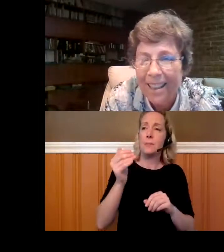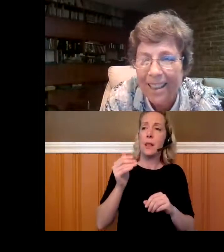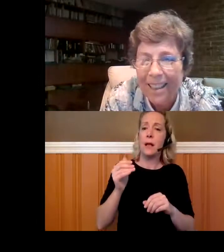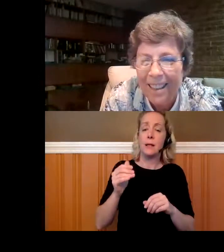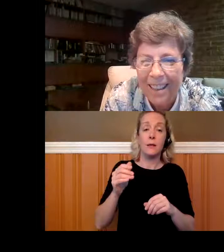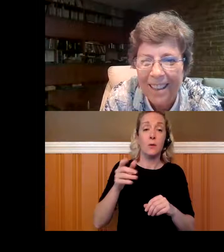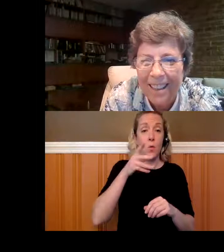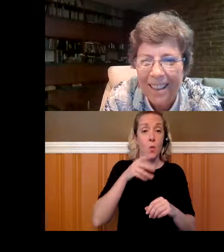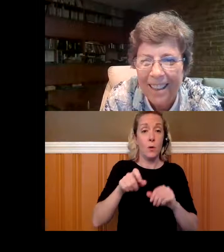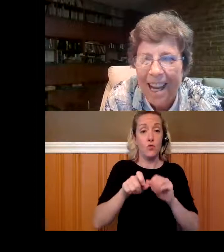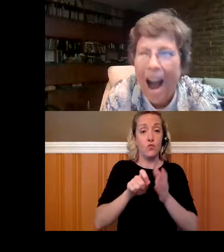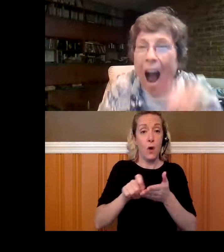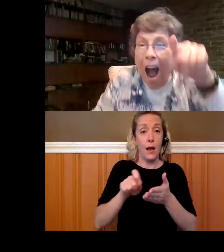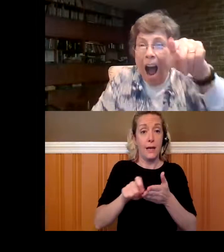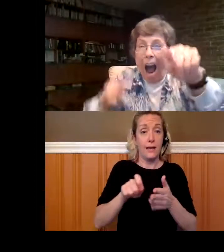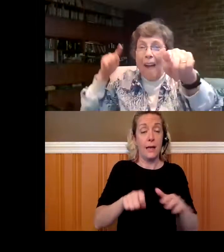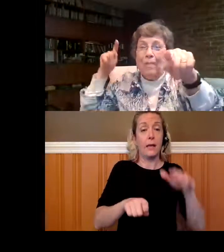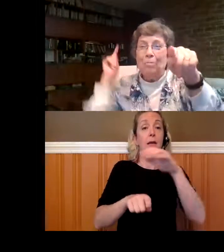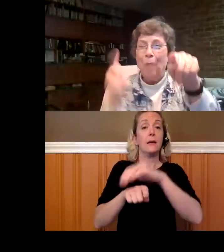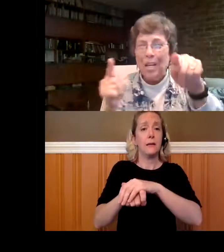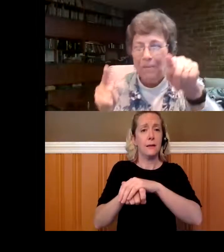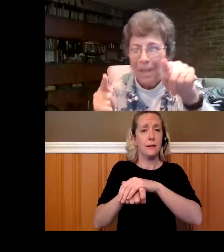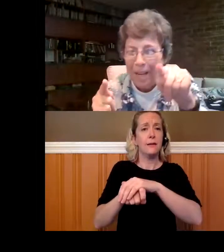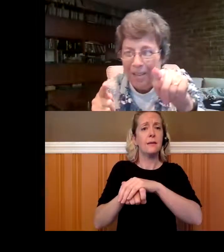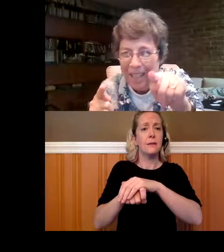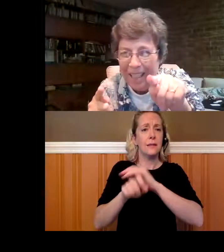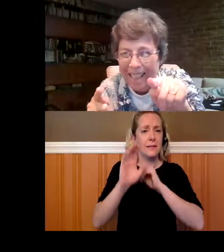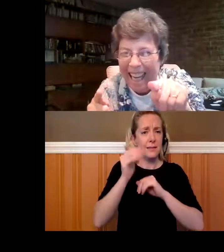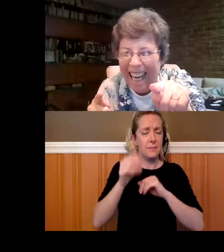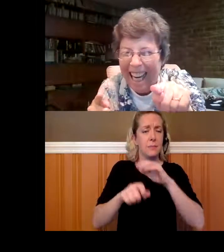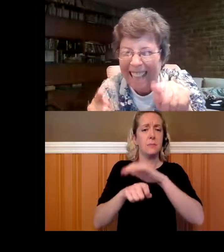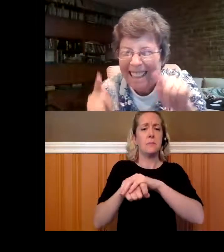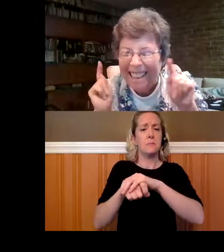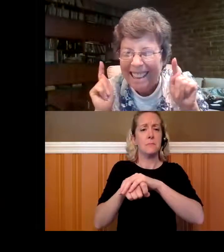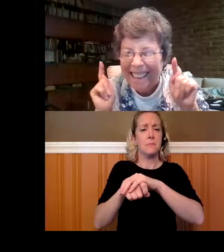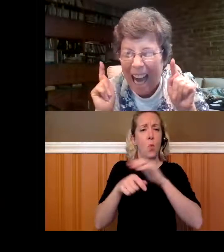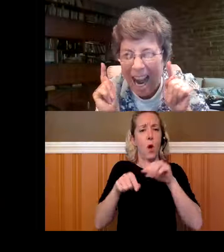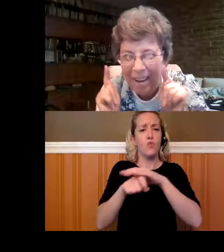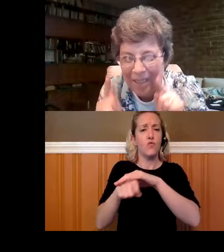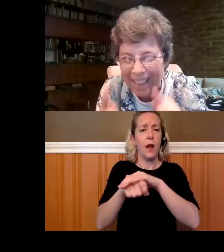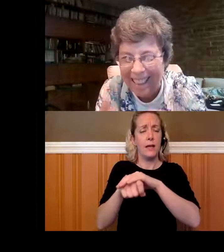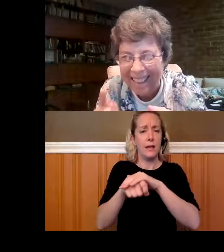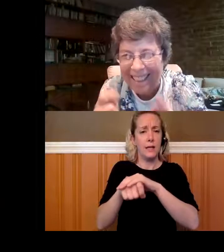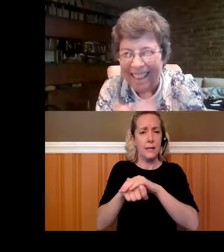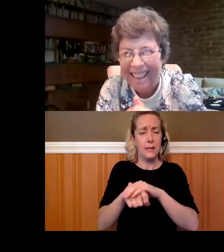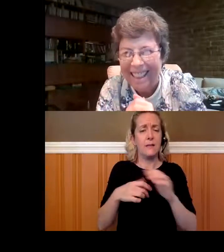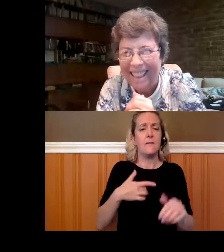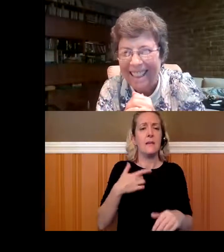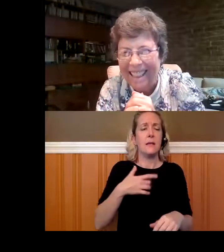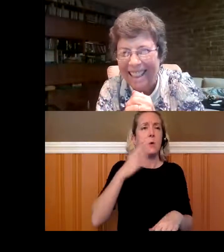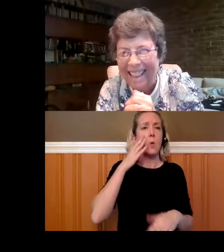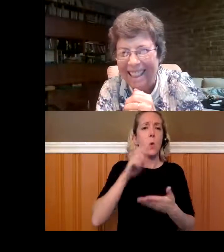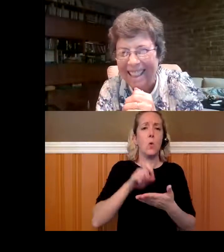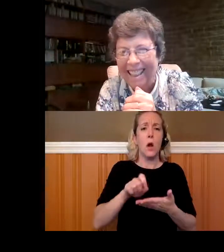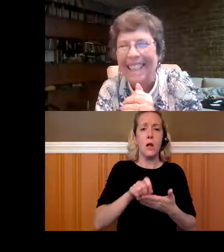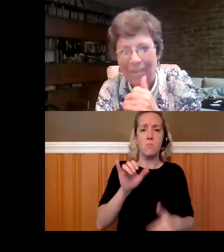with. I was Kinda wondering kept if his anybody would hand on notice. that the whole time. So I would. I guess he could feel the movement of her hand Yeah, while she was writing